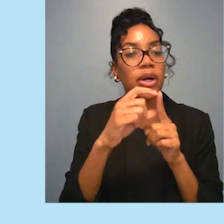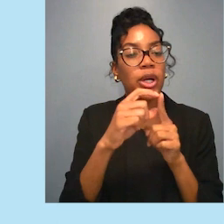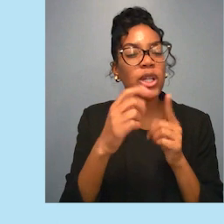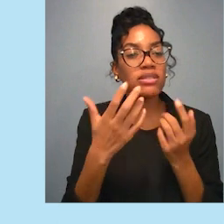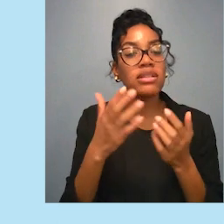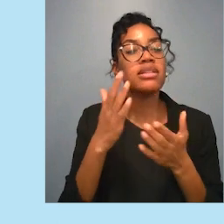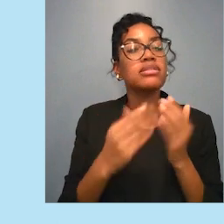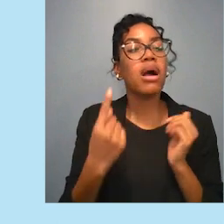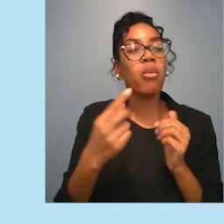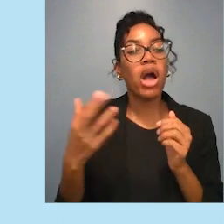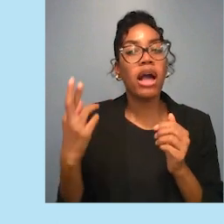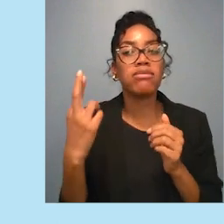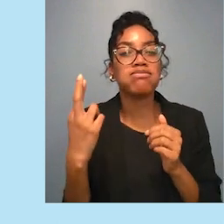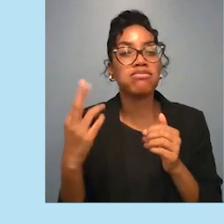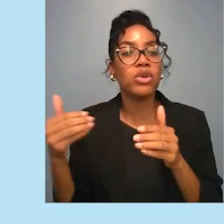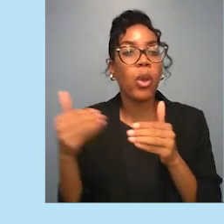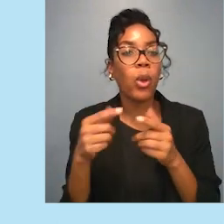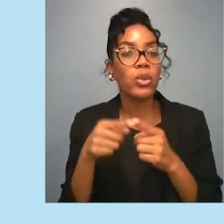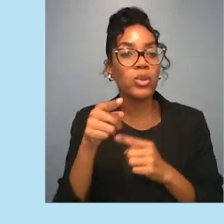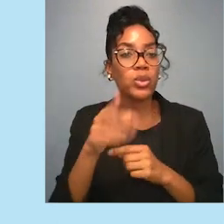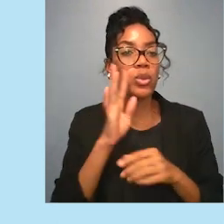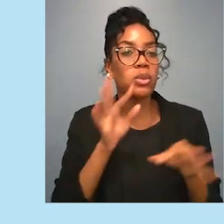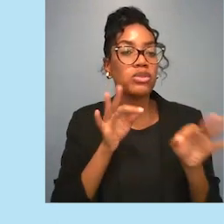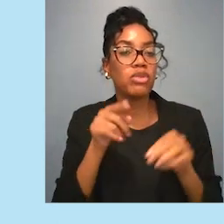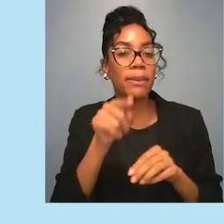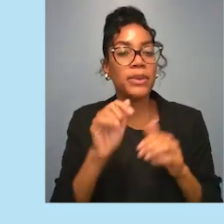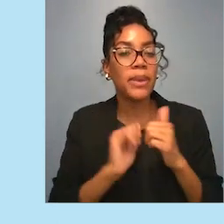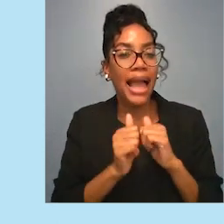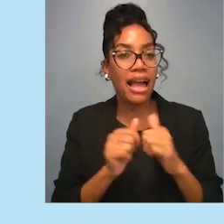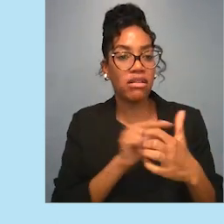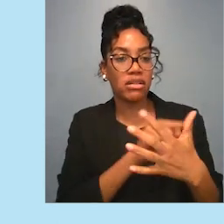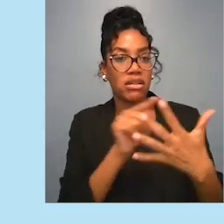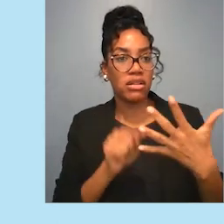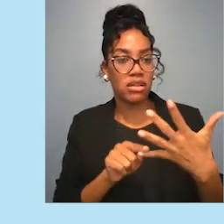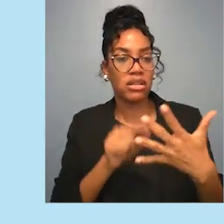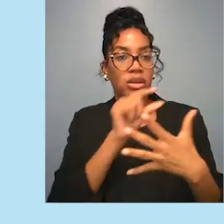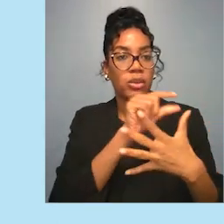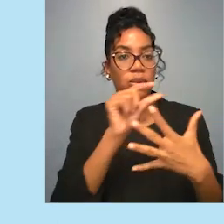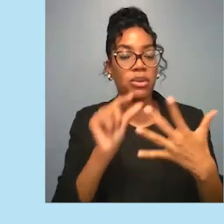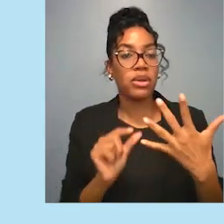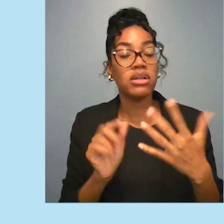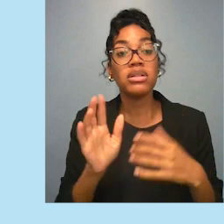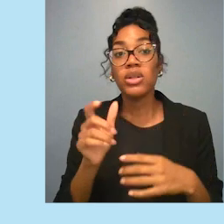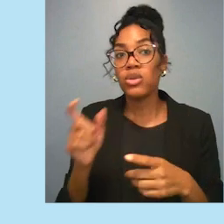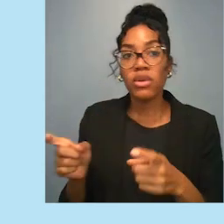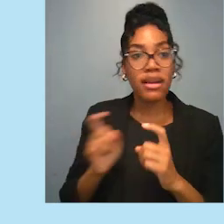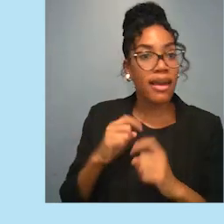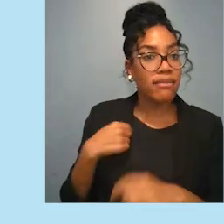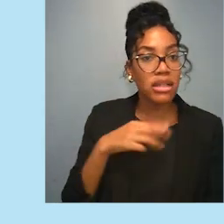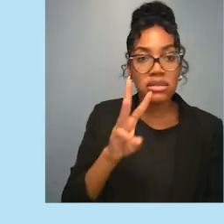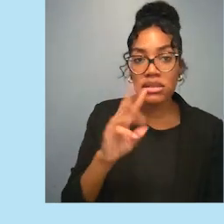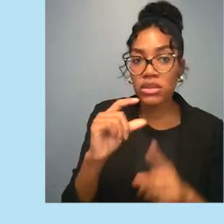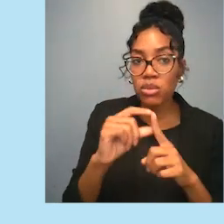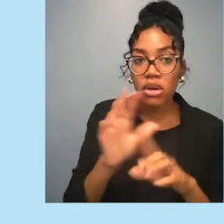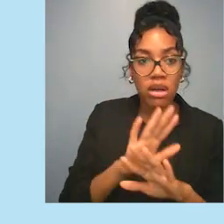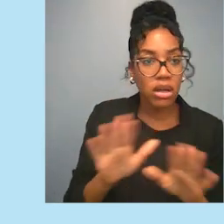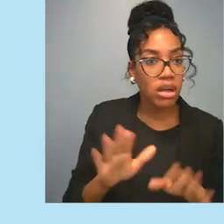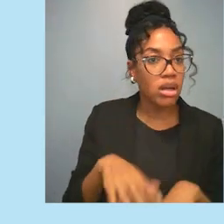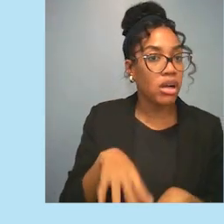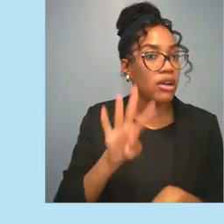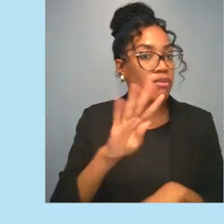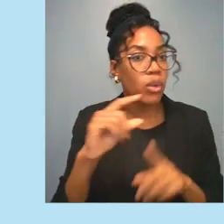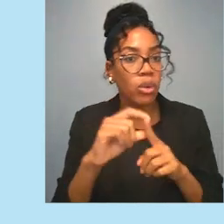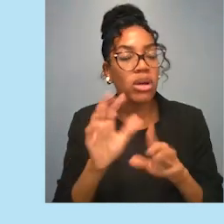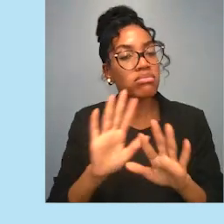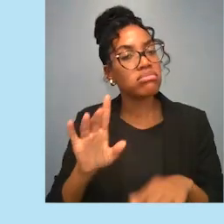you. And again, that's 5 words max. So don't give us 6, don't give us 4, give us 5 adjectives